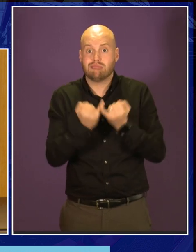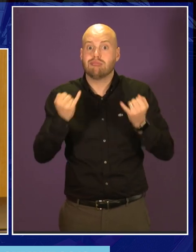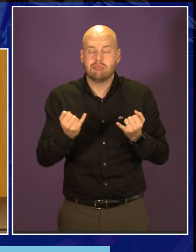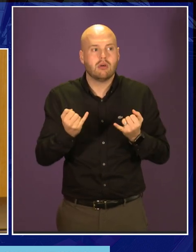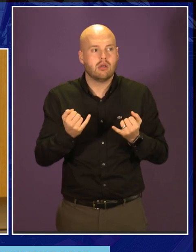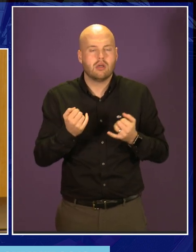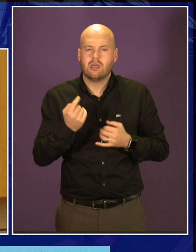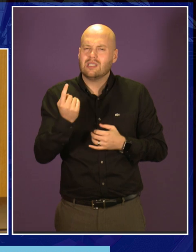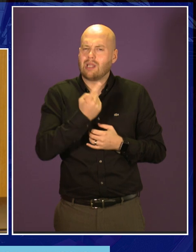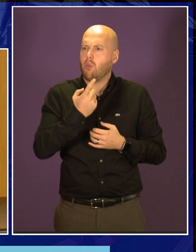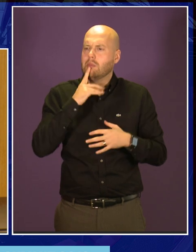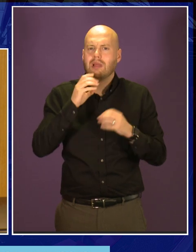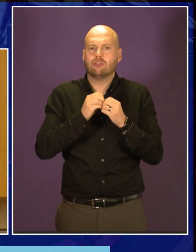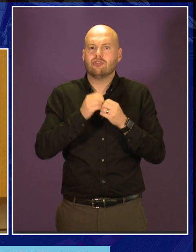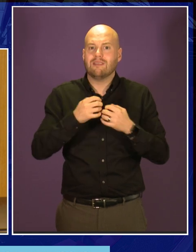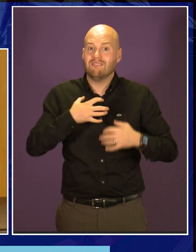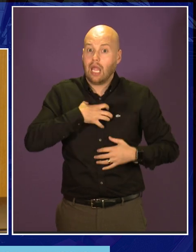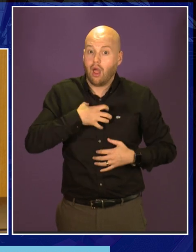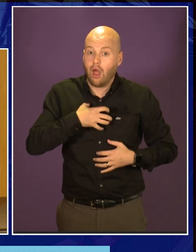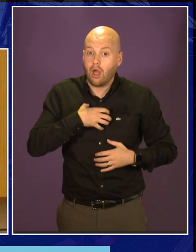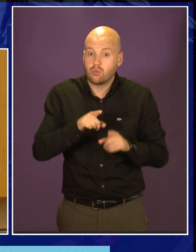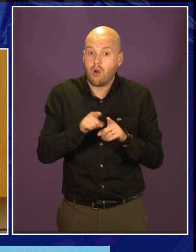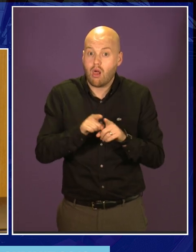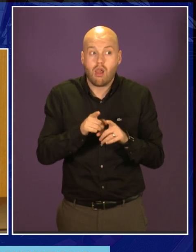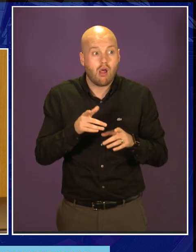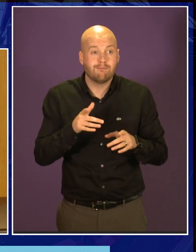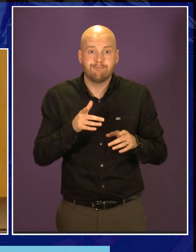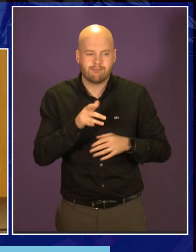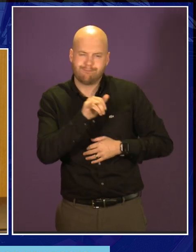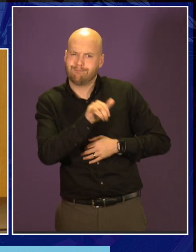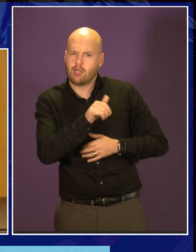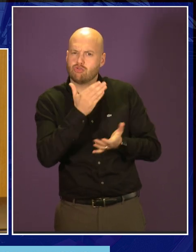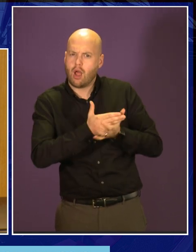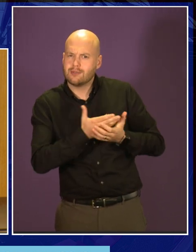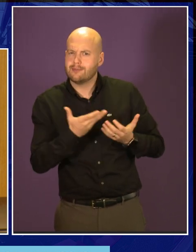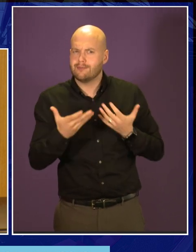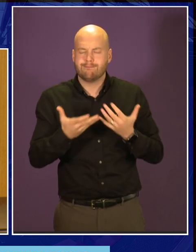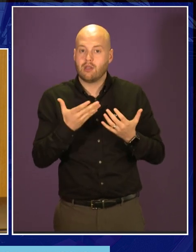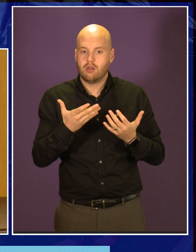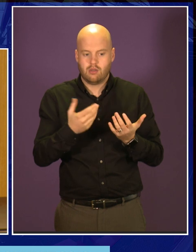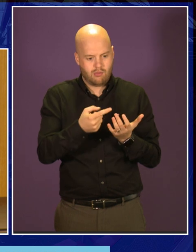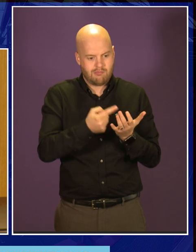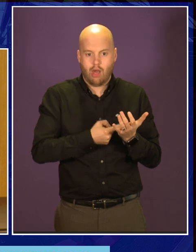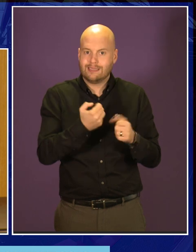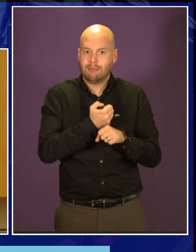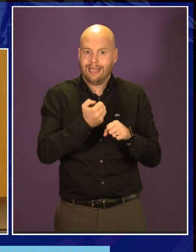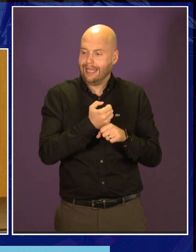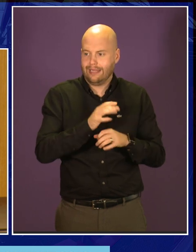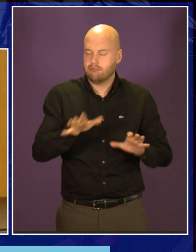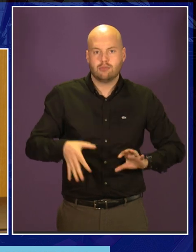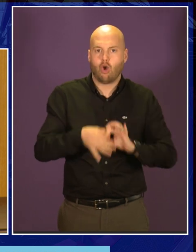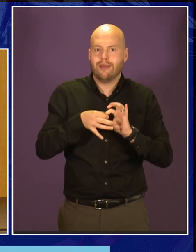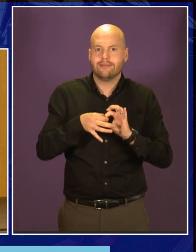mentioned fear, mistrust, and to a lack of joined-up policy making in arts, in